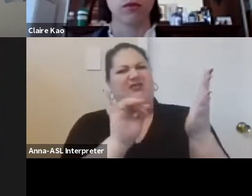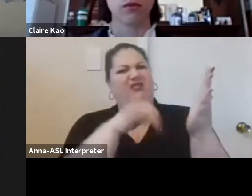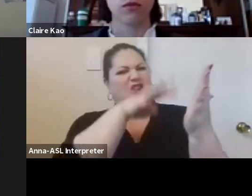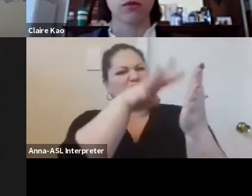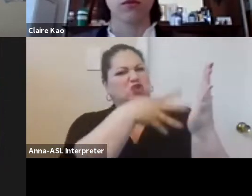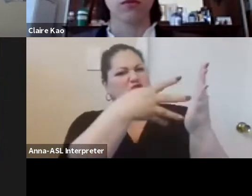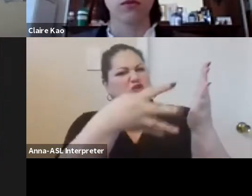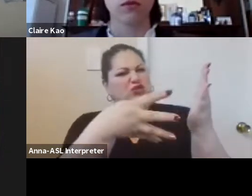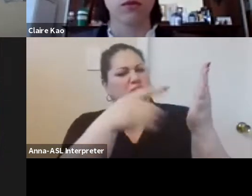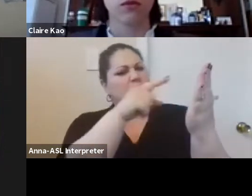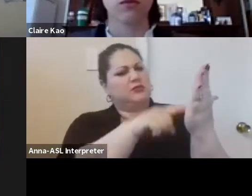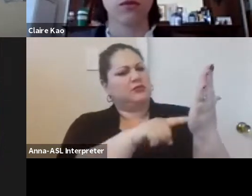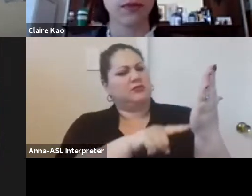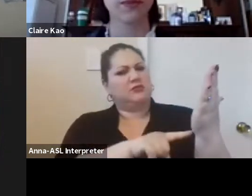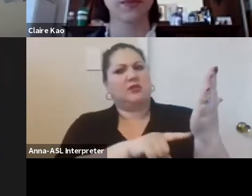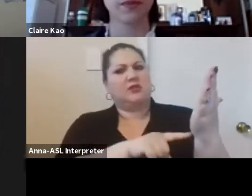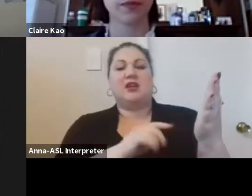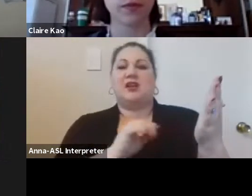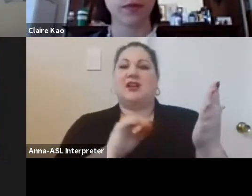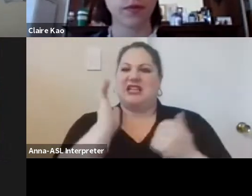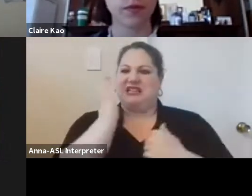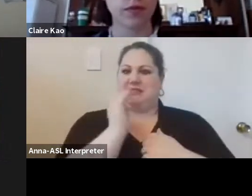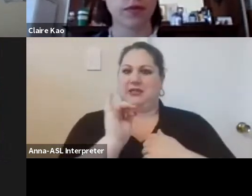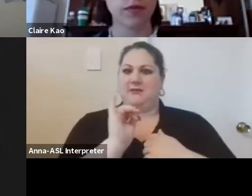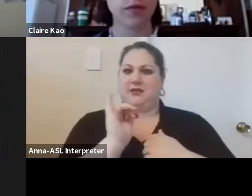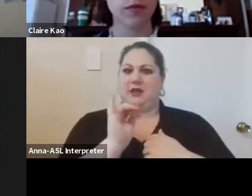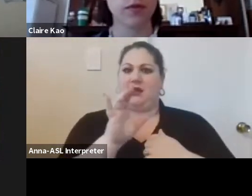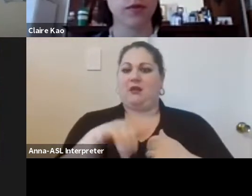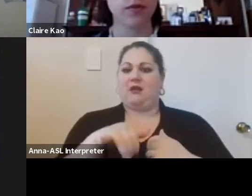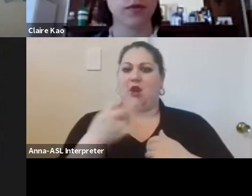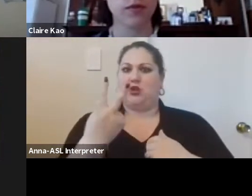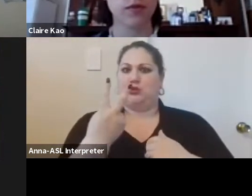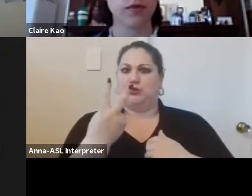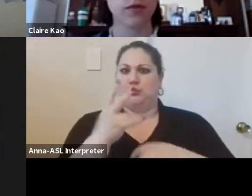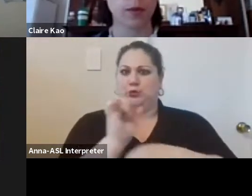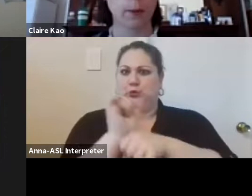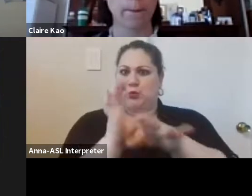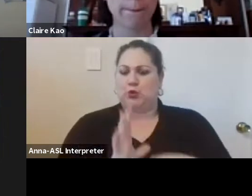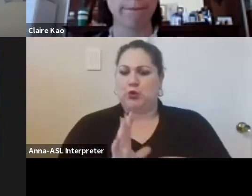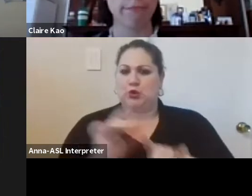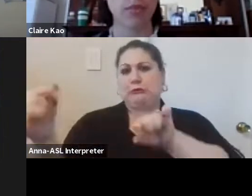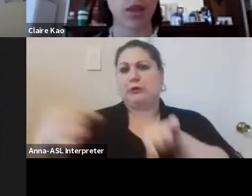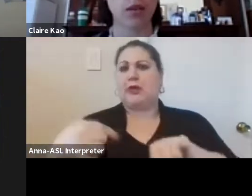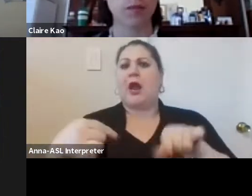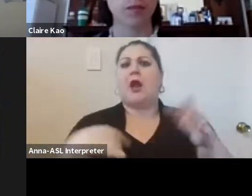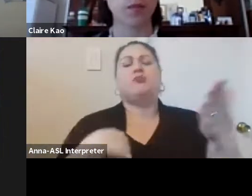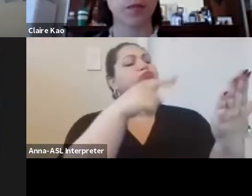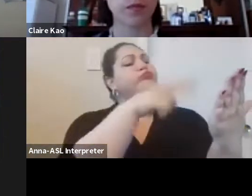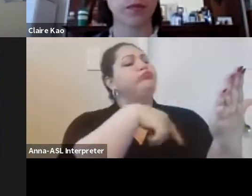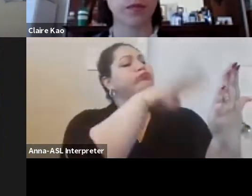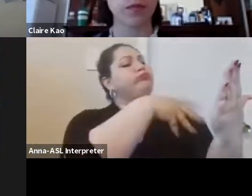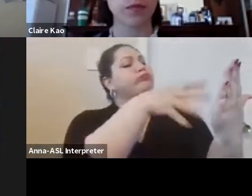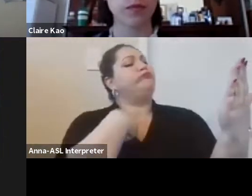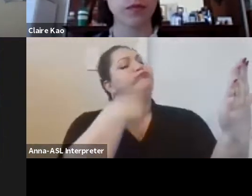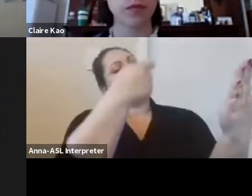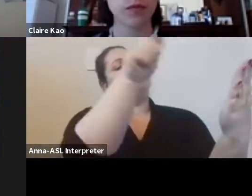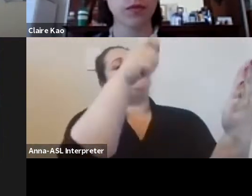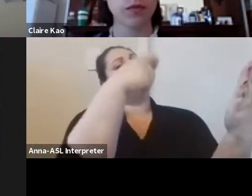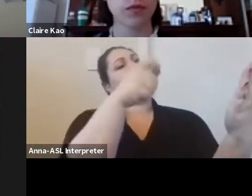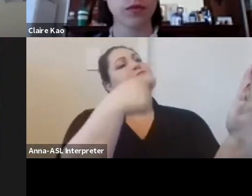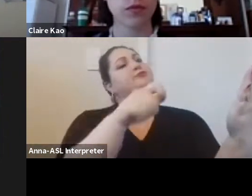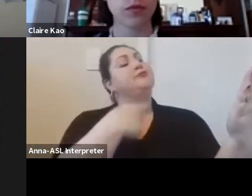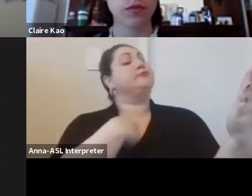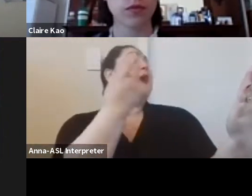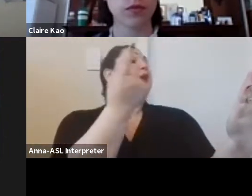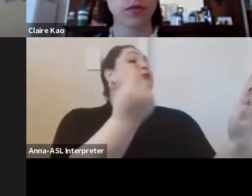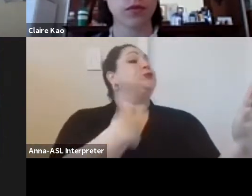like the two caseworkers that had only came to fill out their charts. And as soon as they finished, they didn't even let